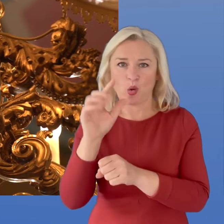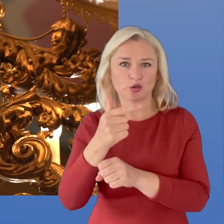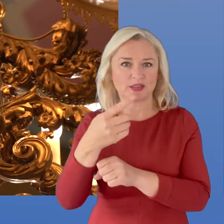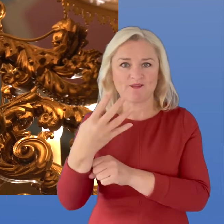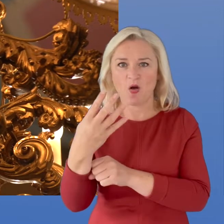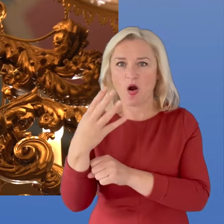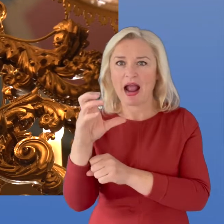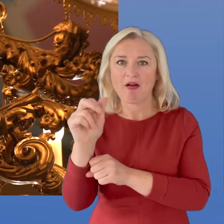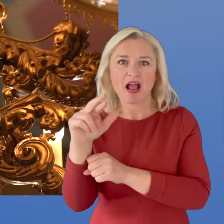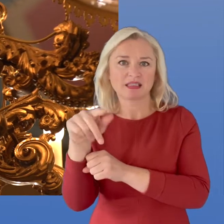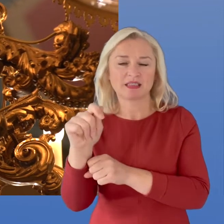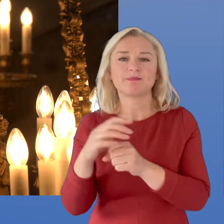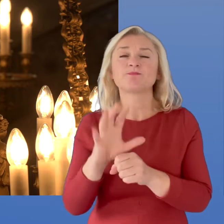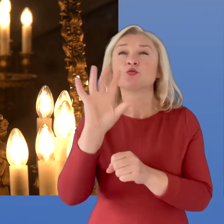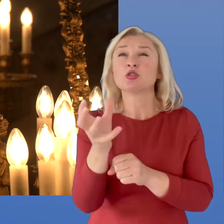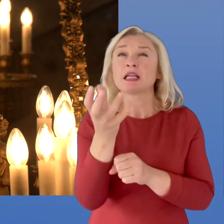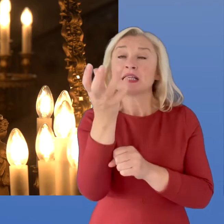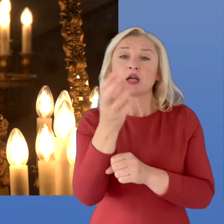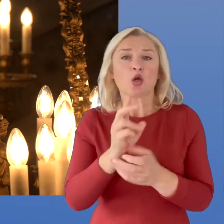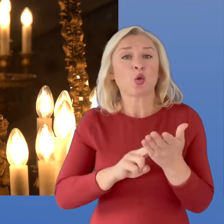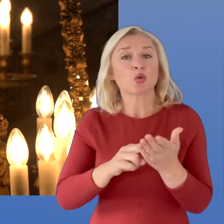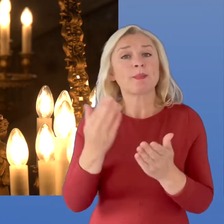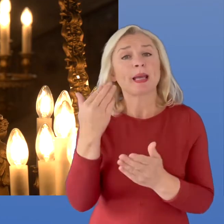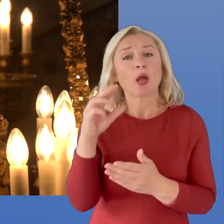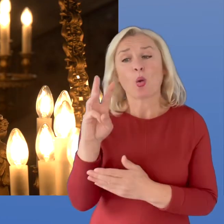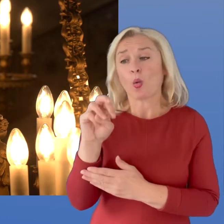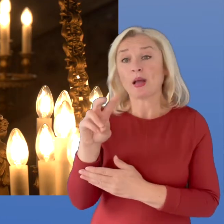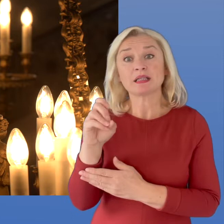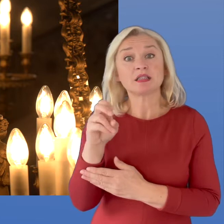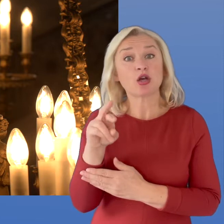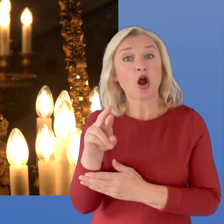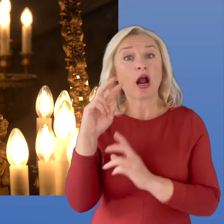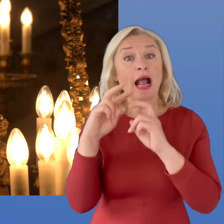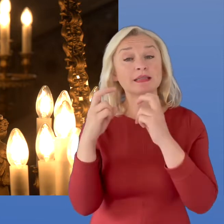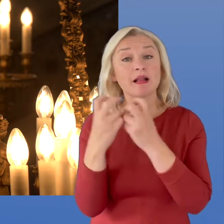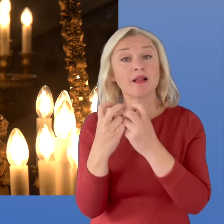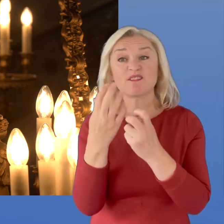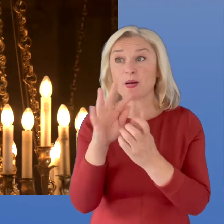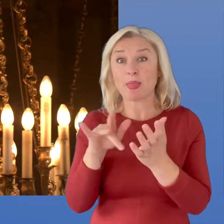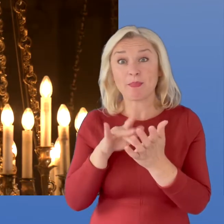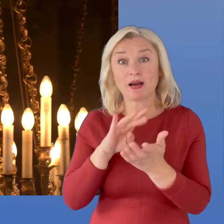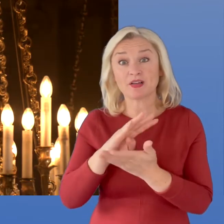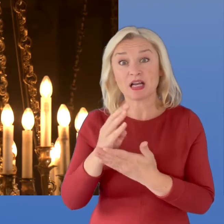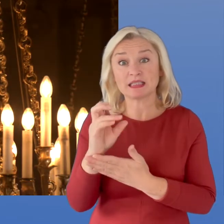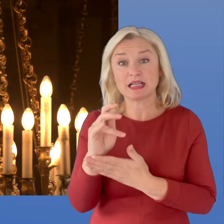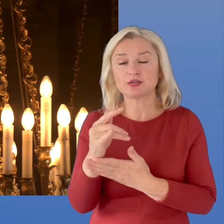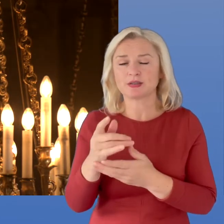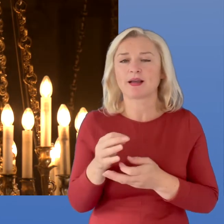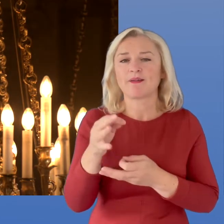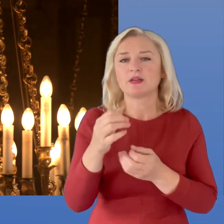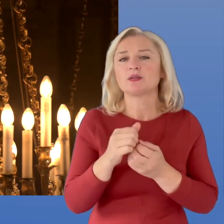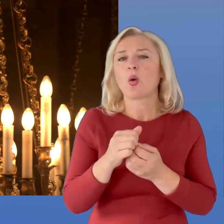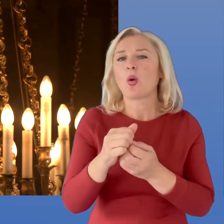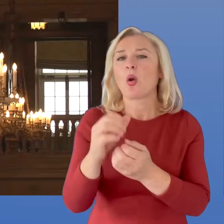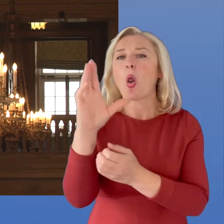eagles. The chandelier, with a twin, was hanging in the state apartments of Windsor Castle from the middle of the 19th century.